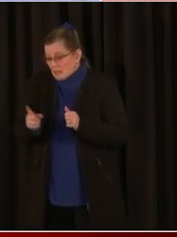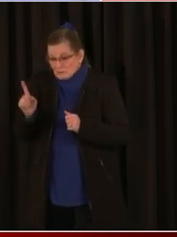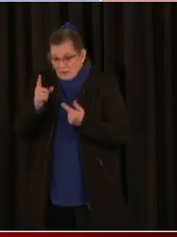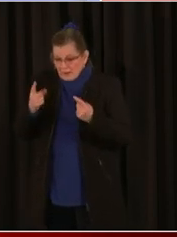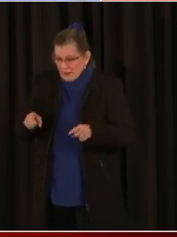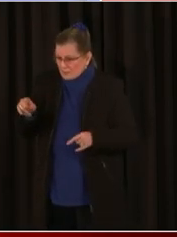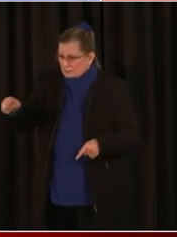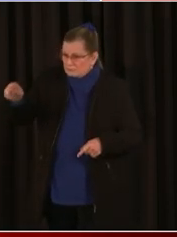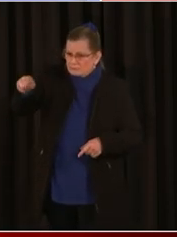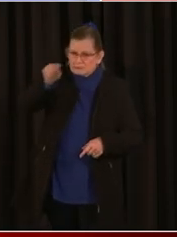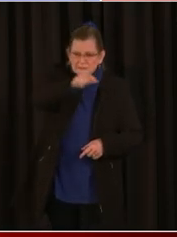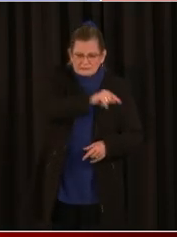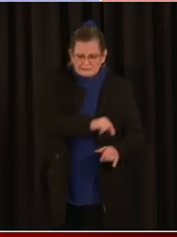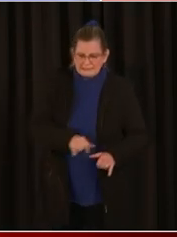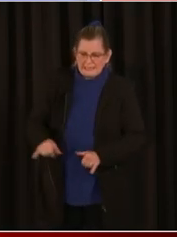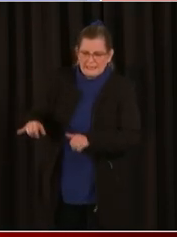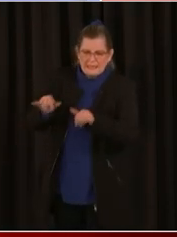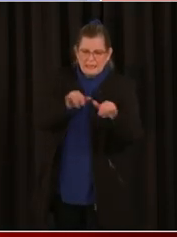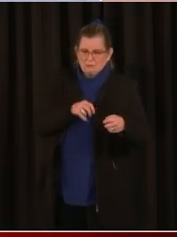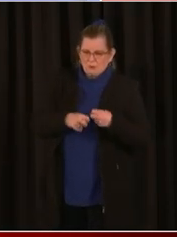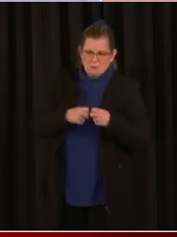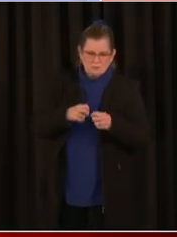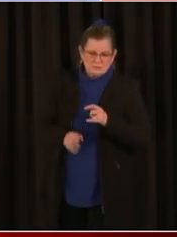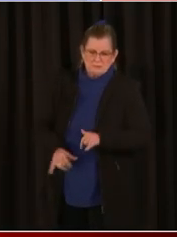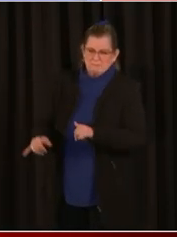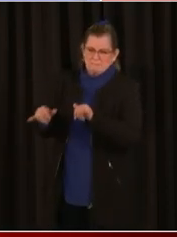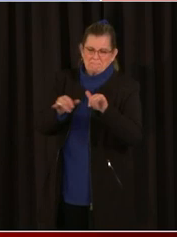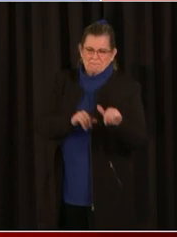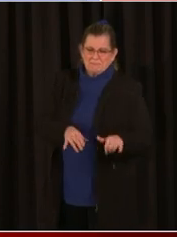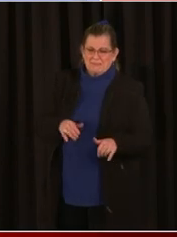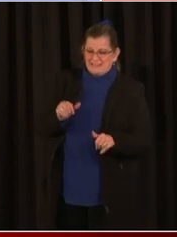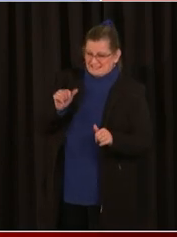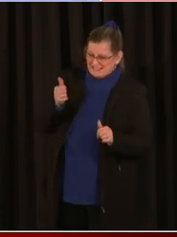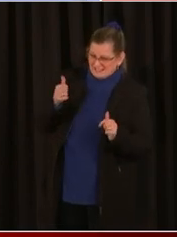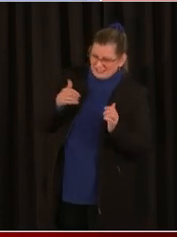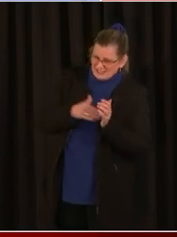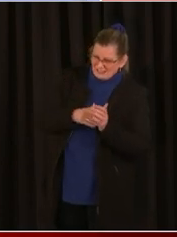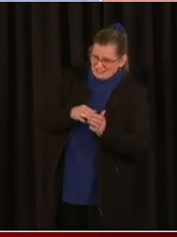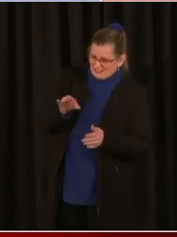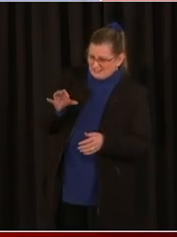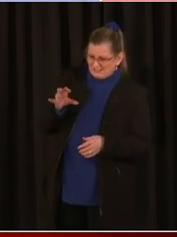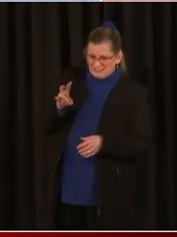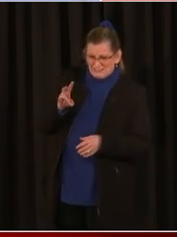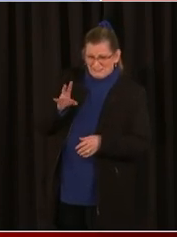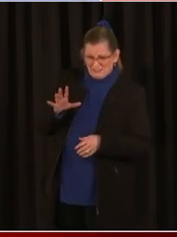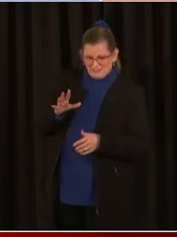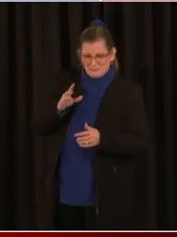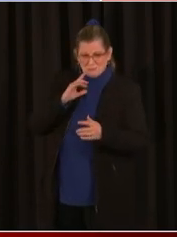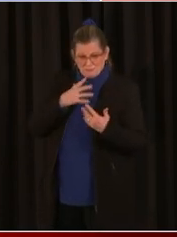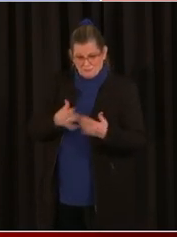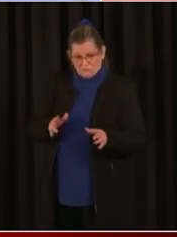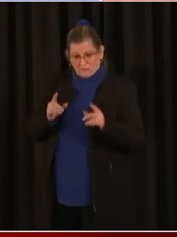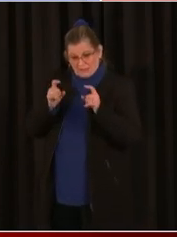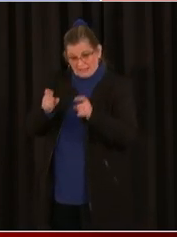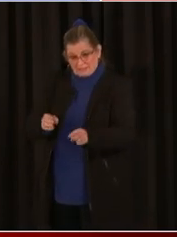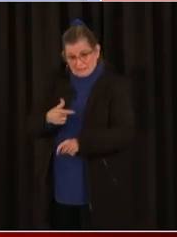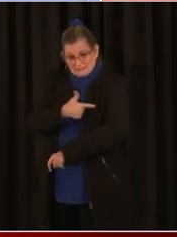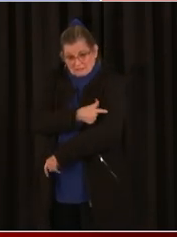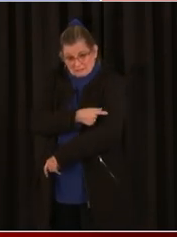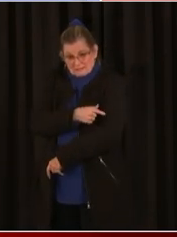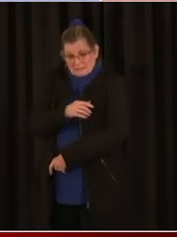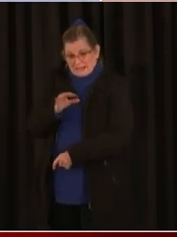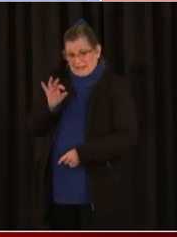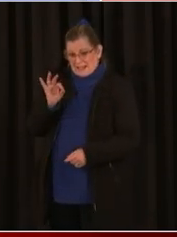as the mayor has mentioned, are going to receive 10,975 vaccines. We're trying to vaccinate